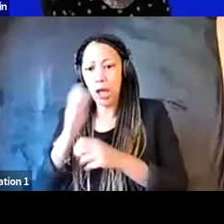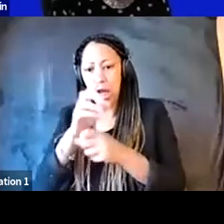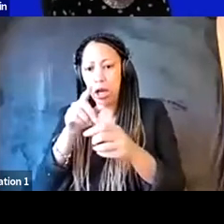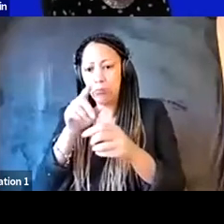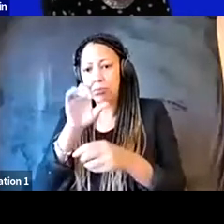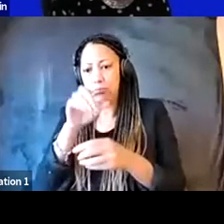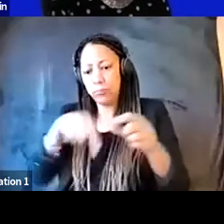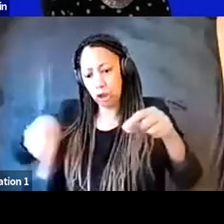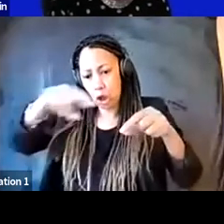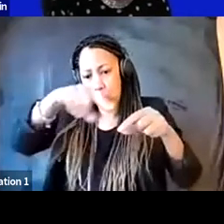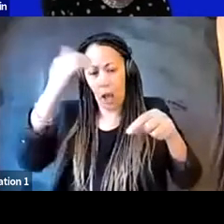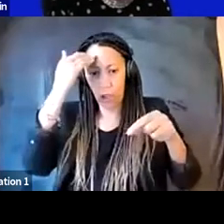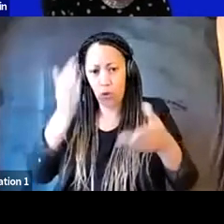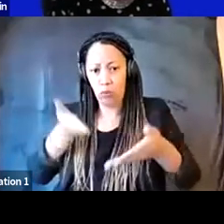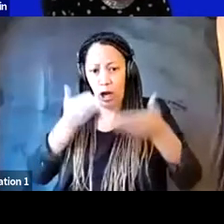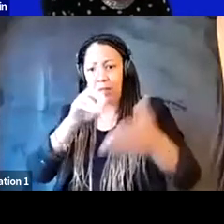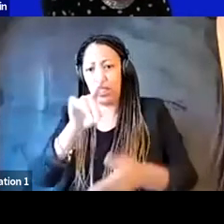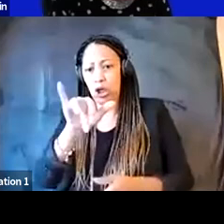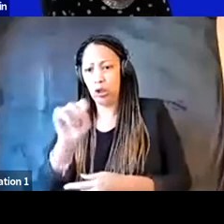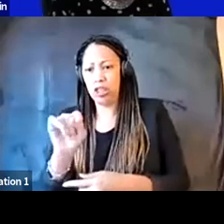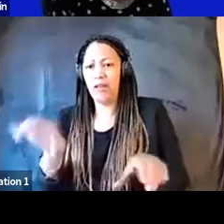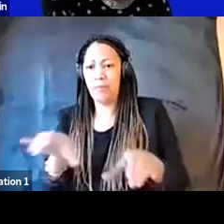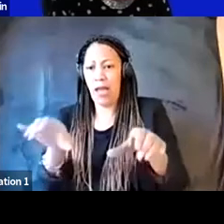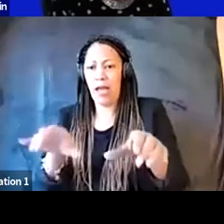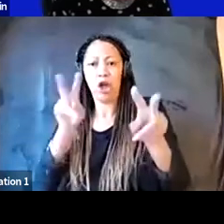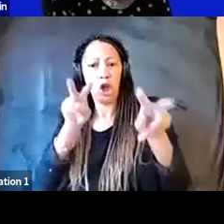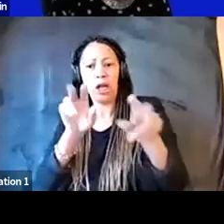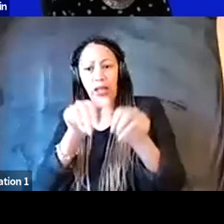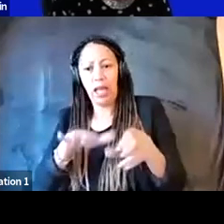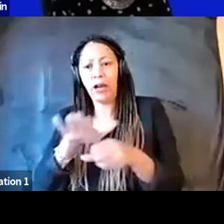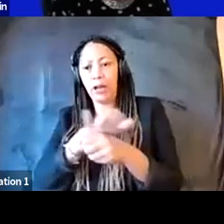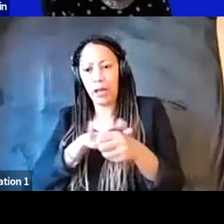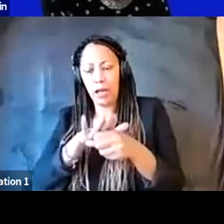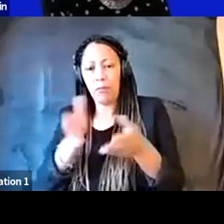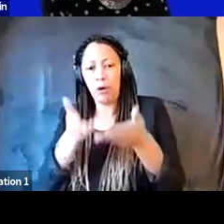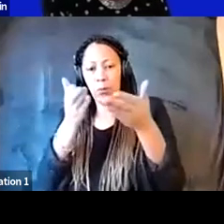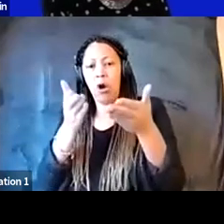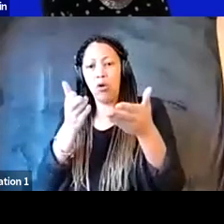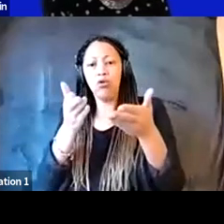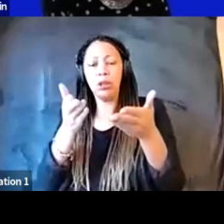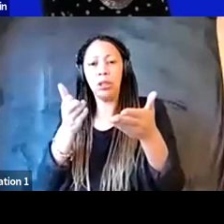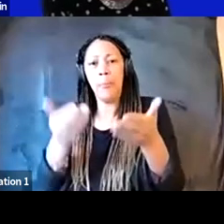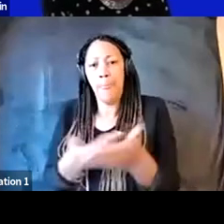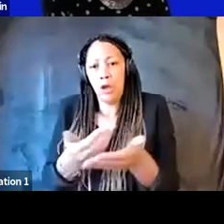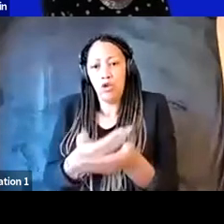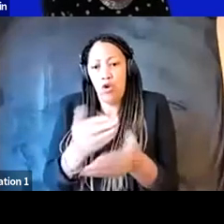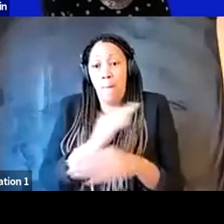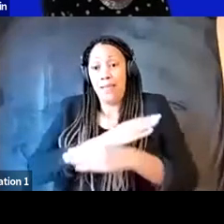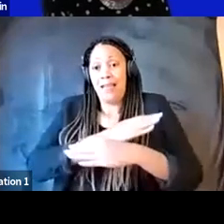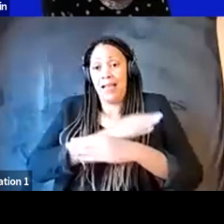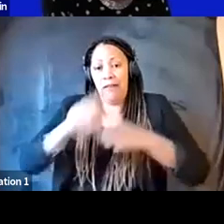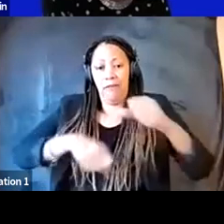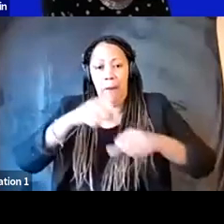board's recommendation, DOT has been actively looking at the area, and they've proposed a new protected bike route along Parkside